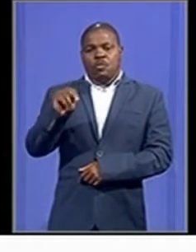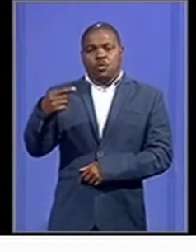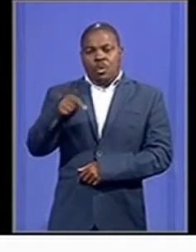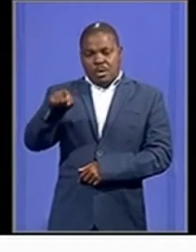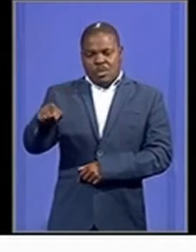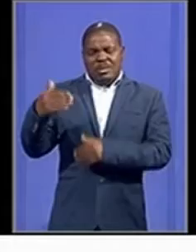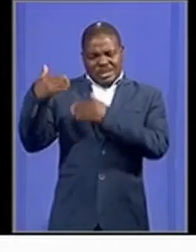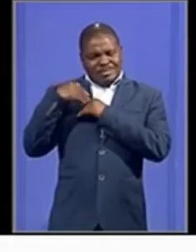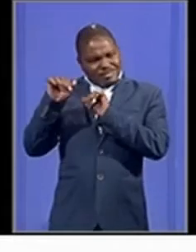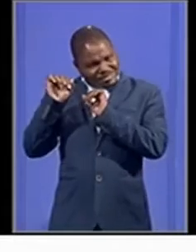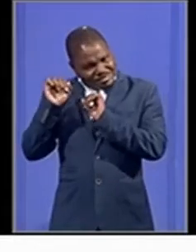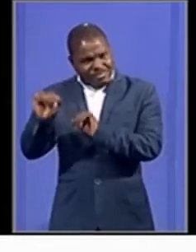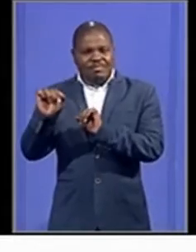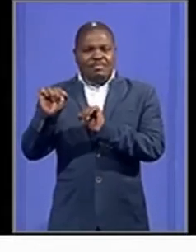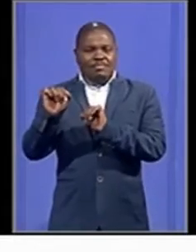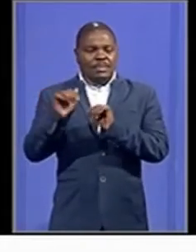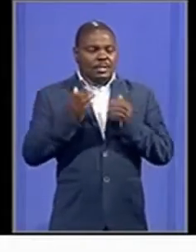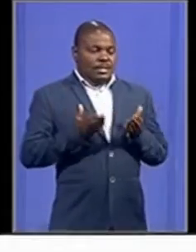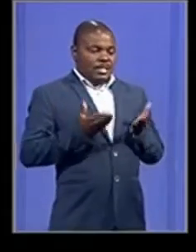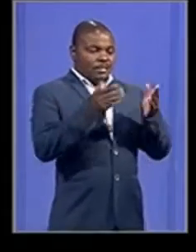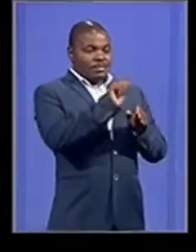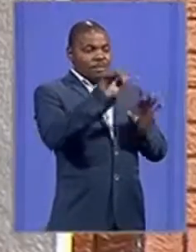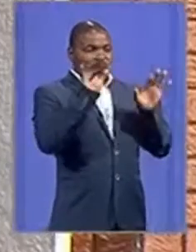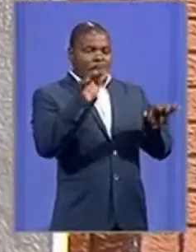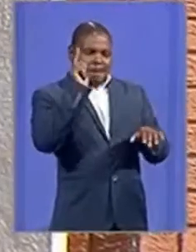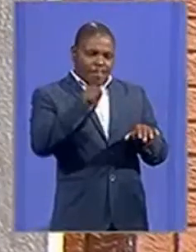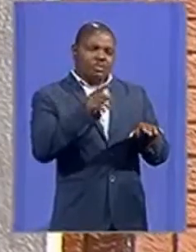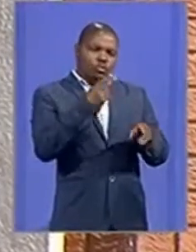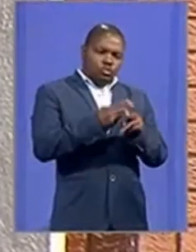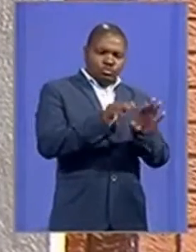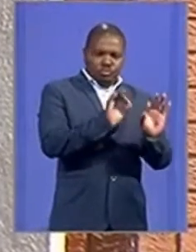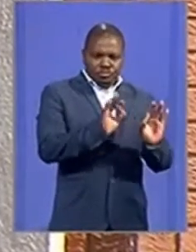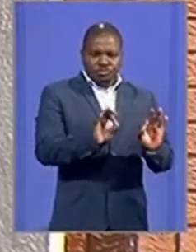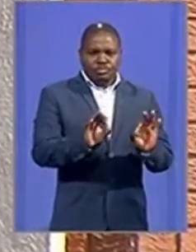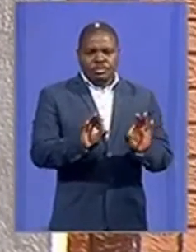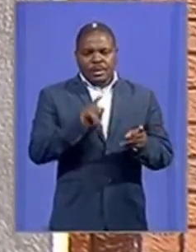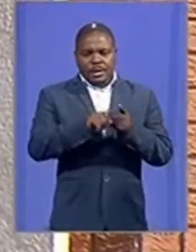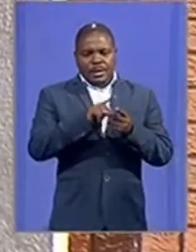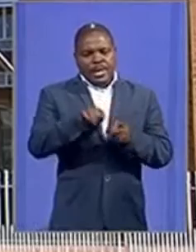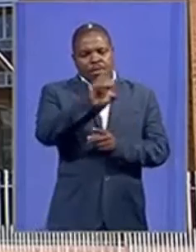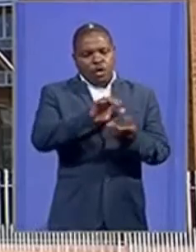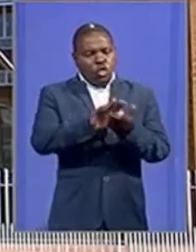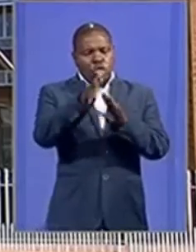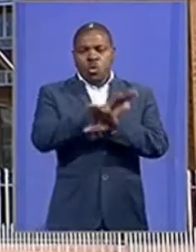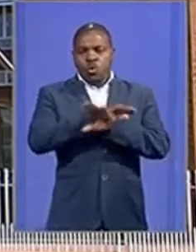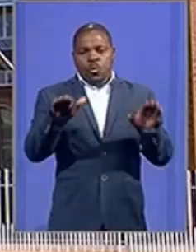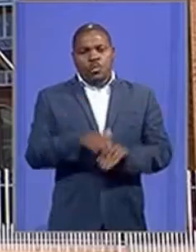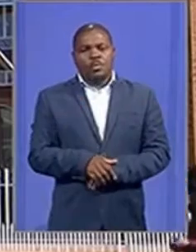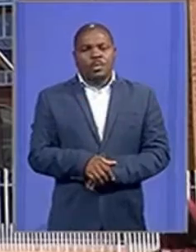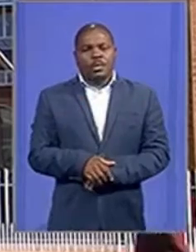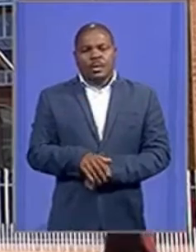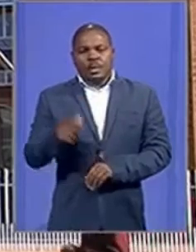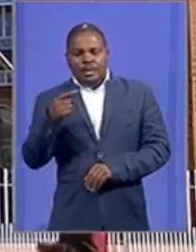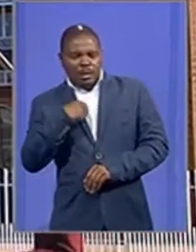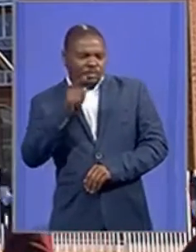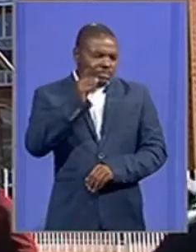to provide sanitation services that are sustainable and that do not pollute the environment. The question of checks and balances